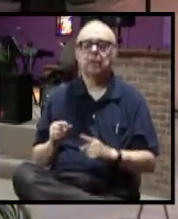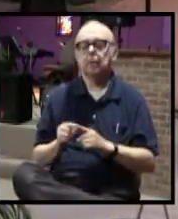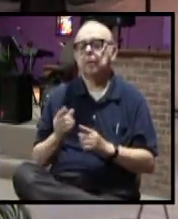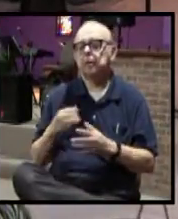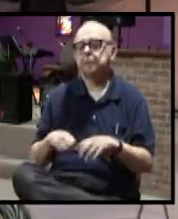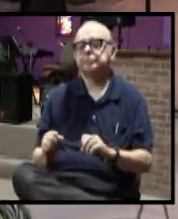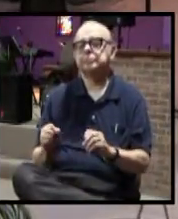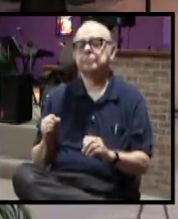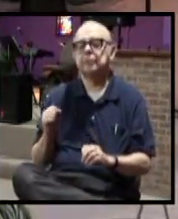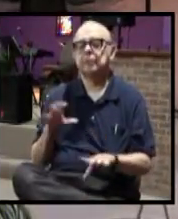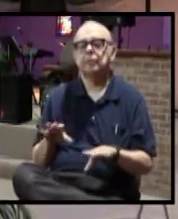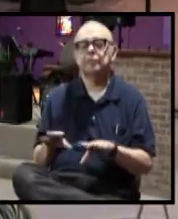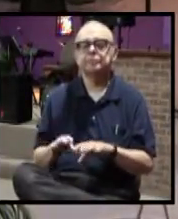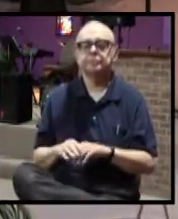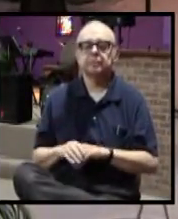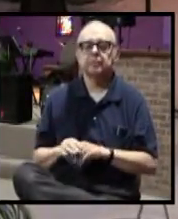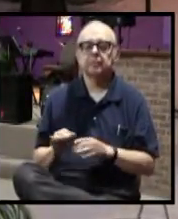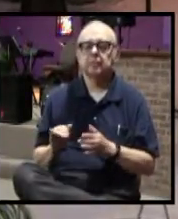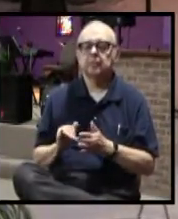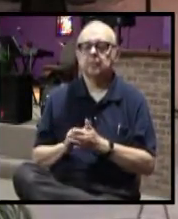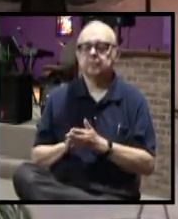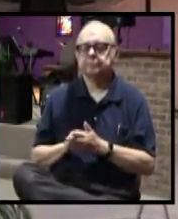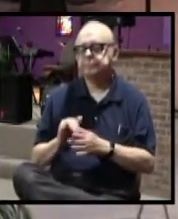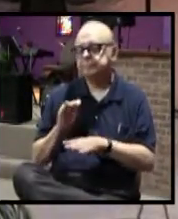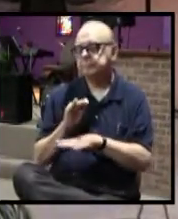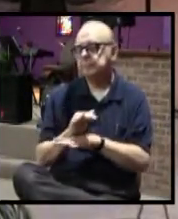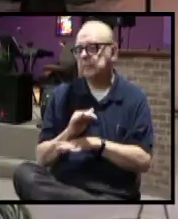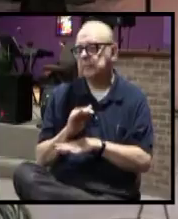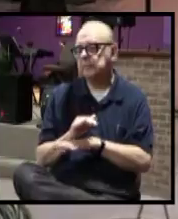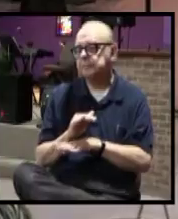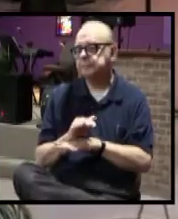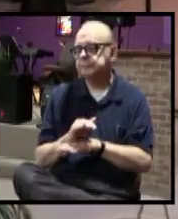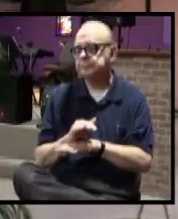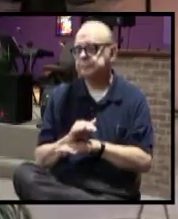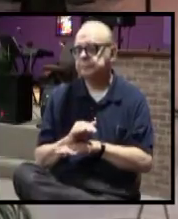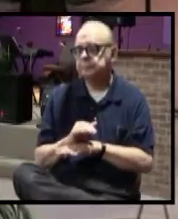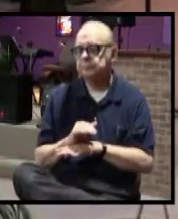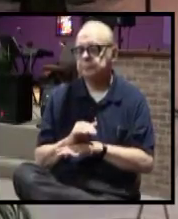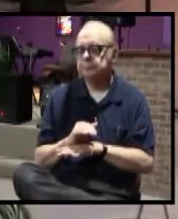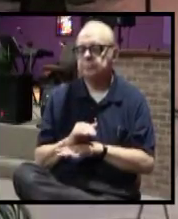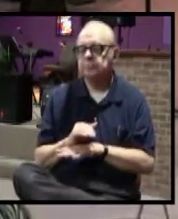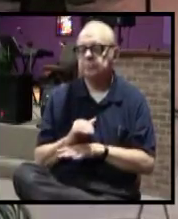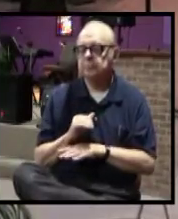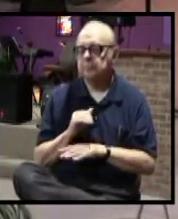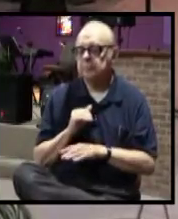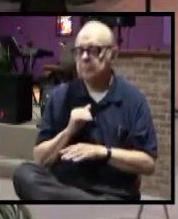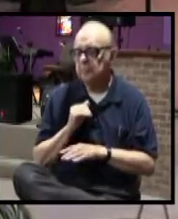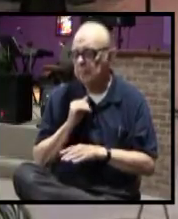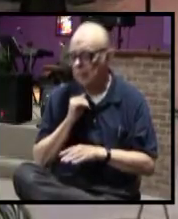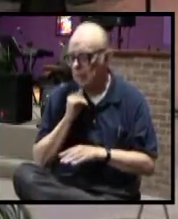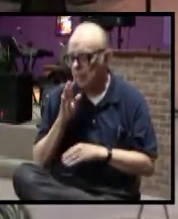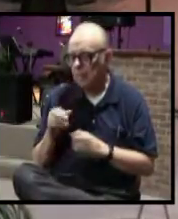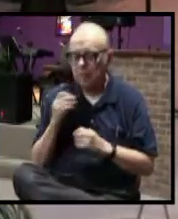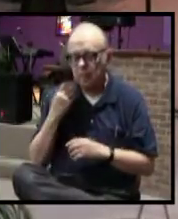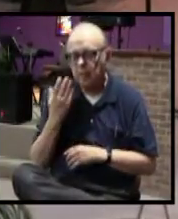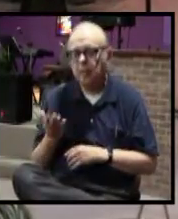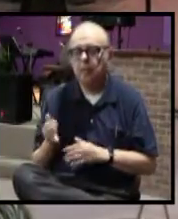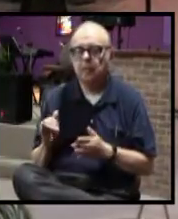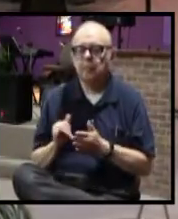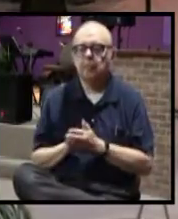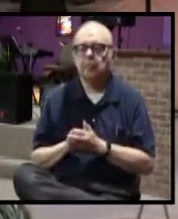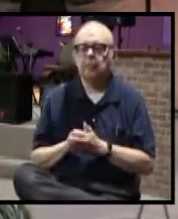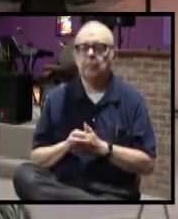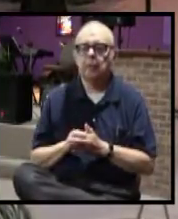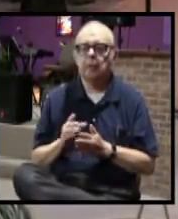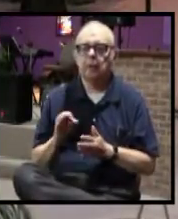Word somehow got out onto the street what they were going to do. So that night, not just that group of prostitutes showed